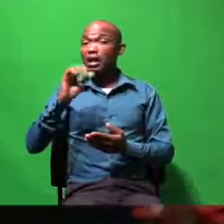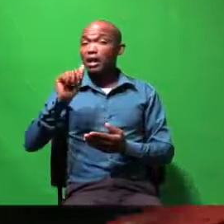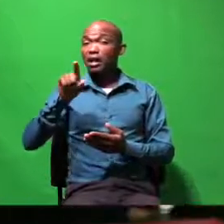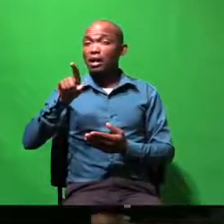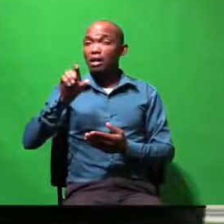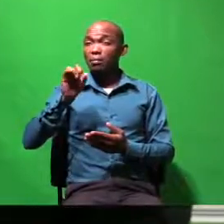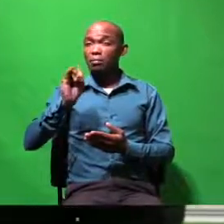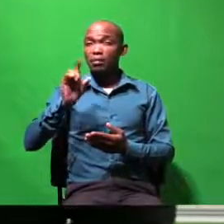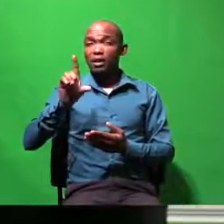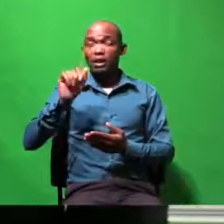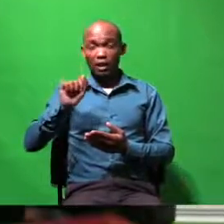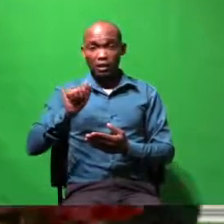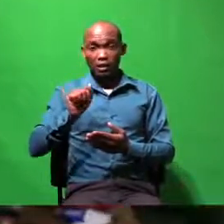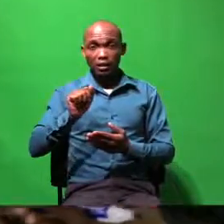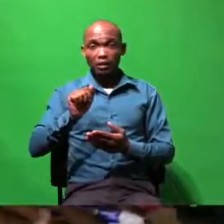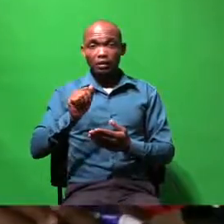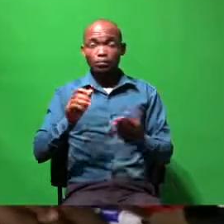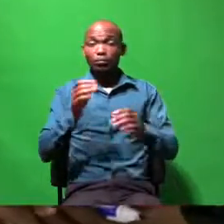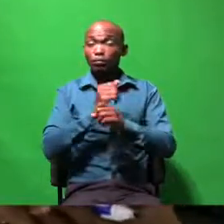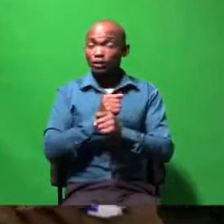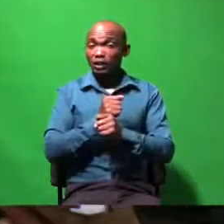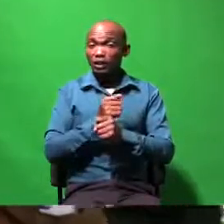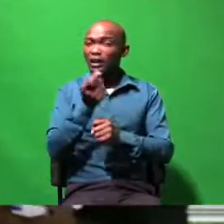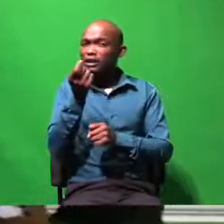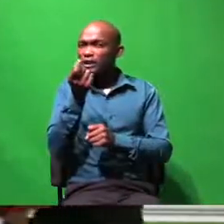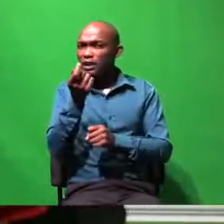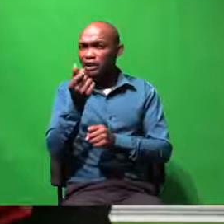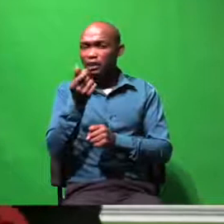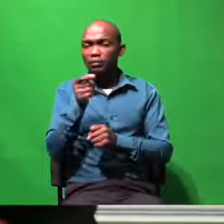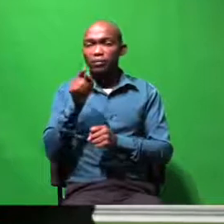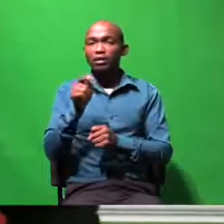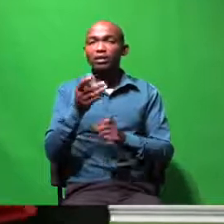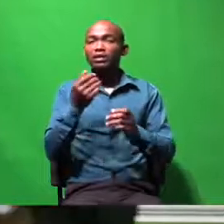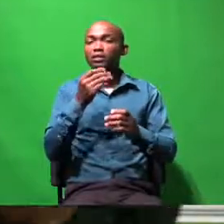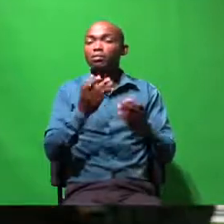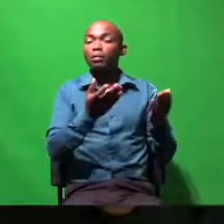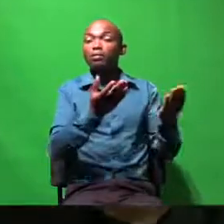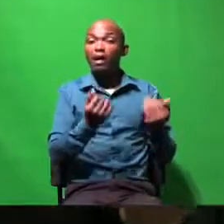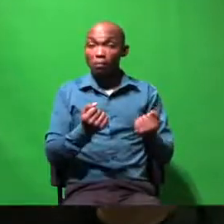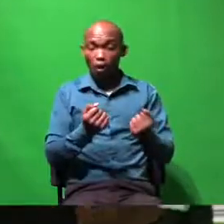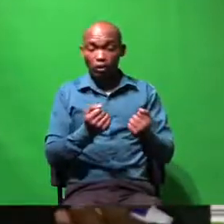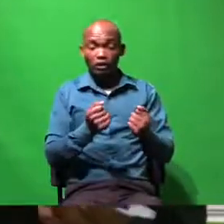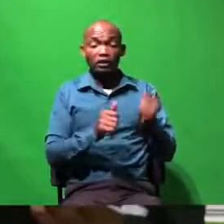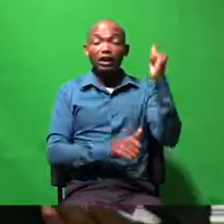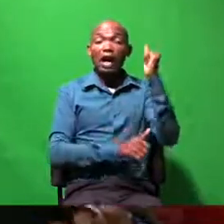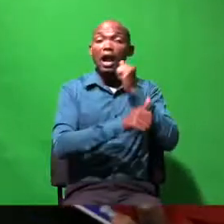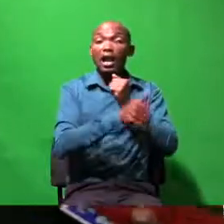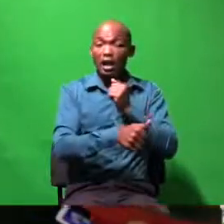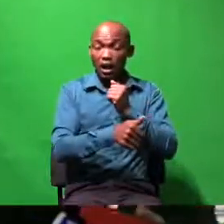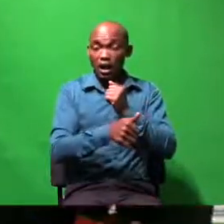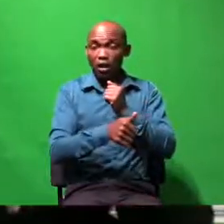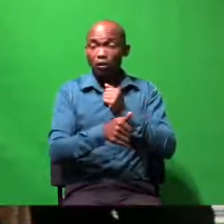possess a teeny pores. That's why we say it is permeable. will allow a certain kind which